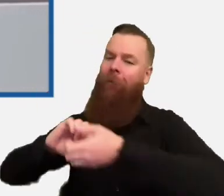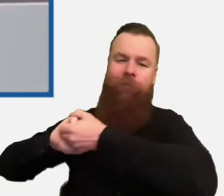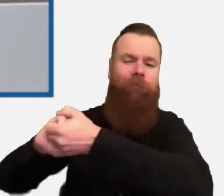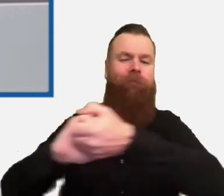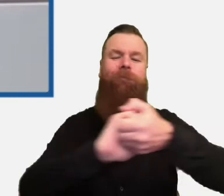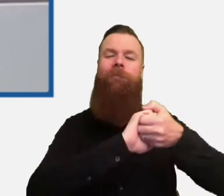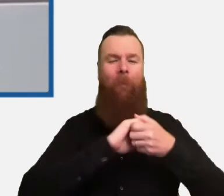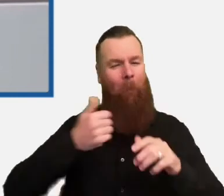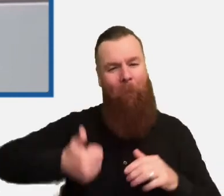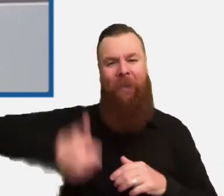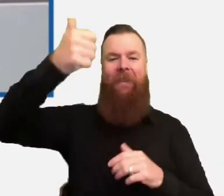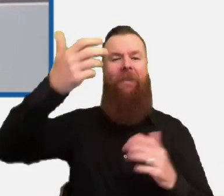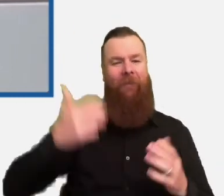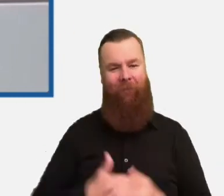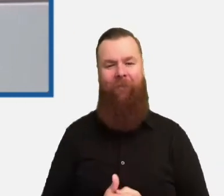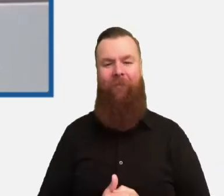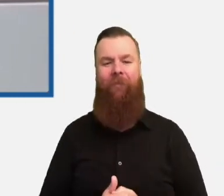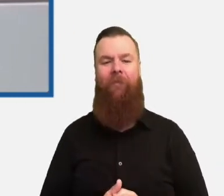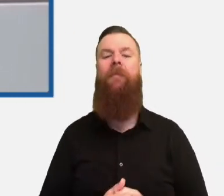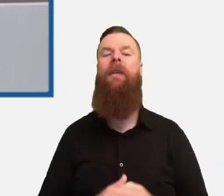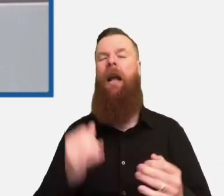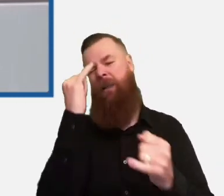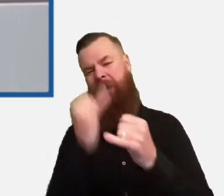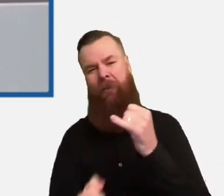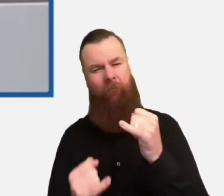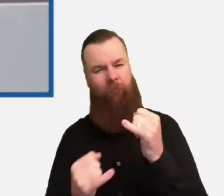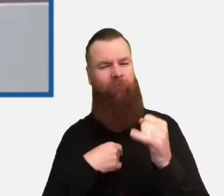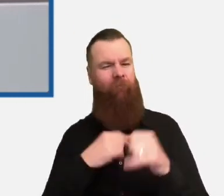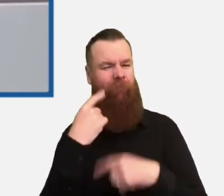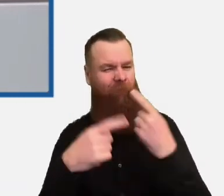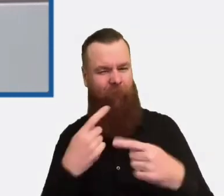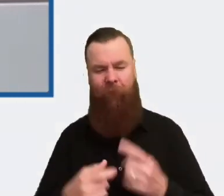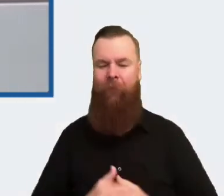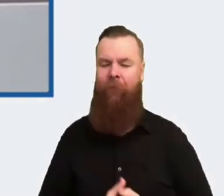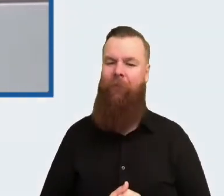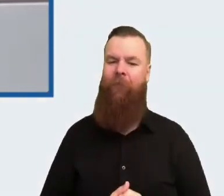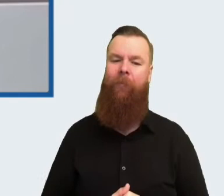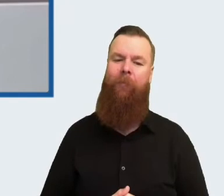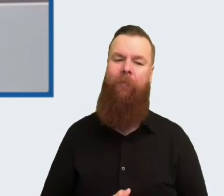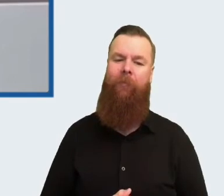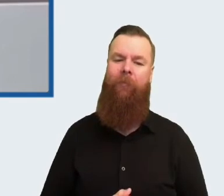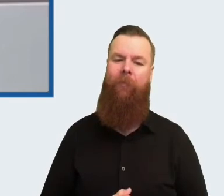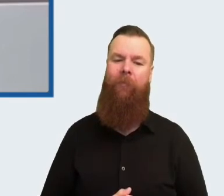is, how do we benefit from managing our risk and